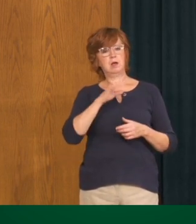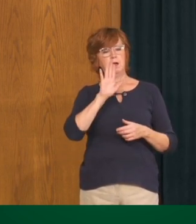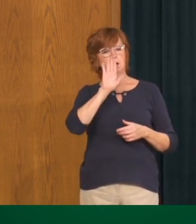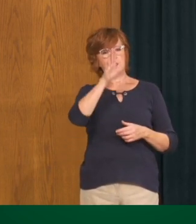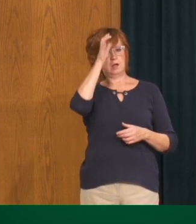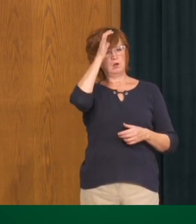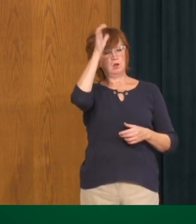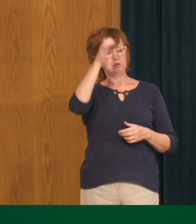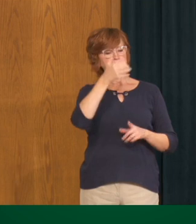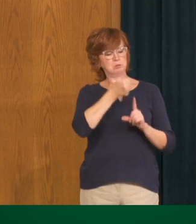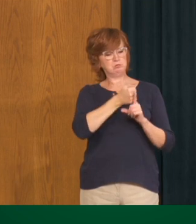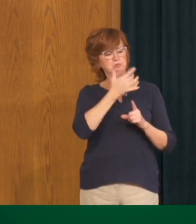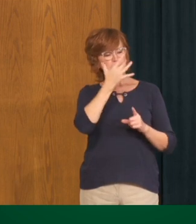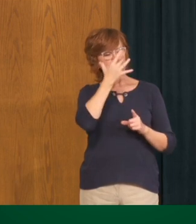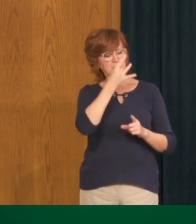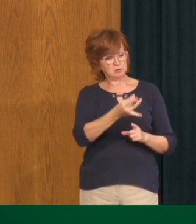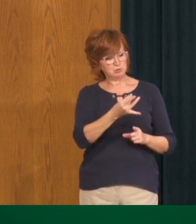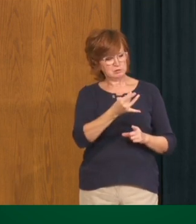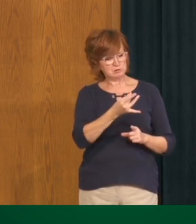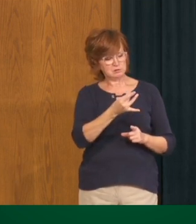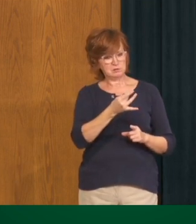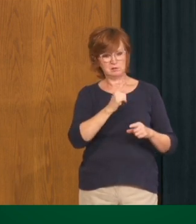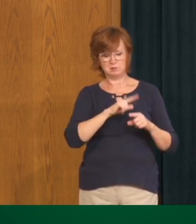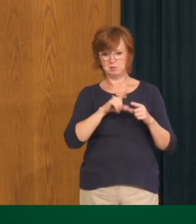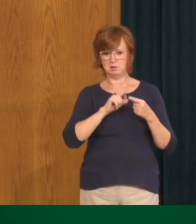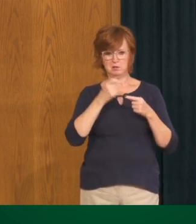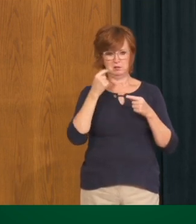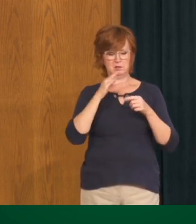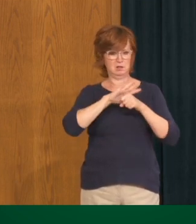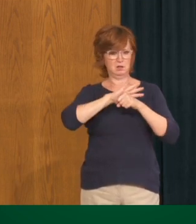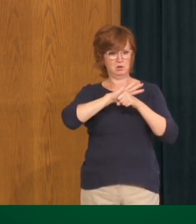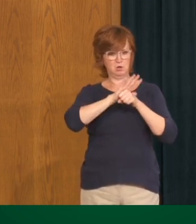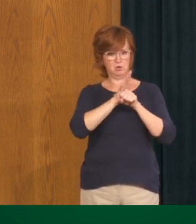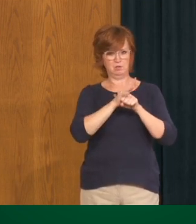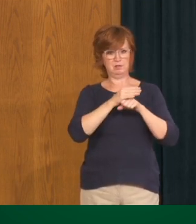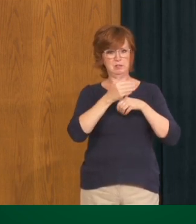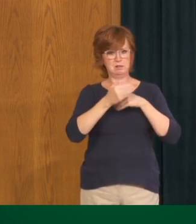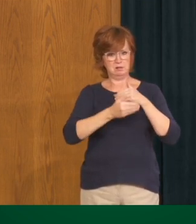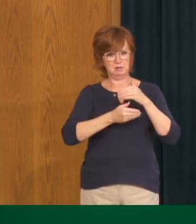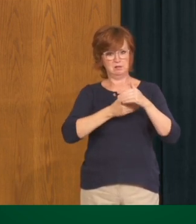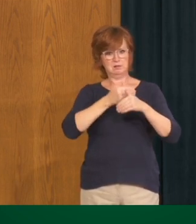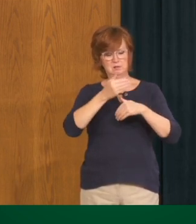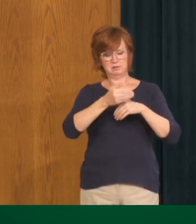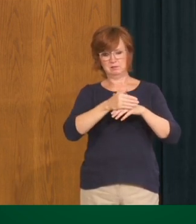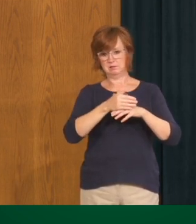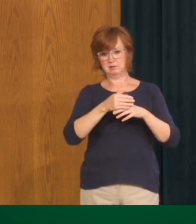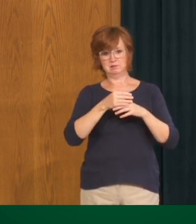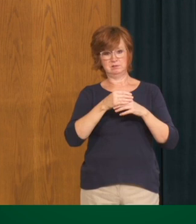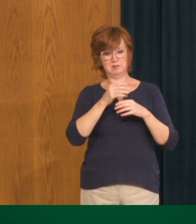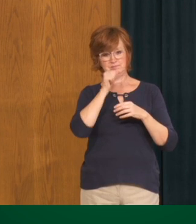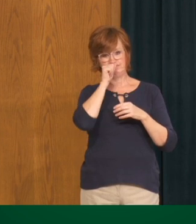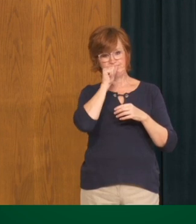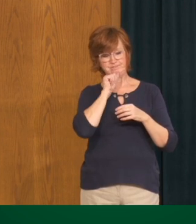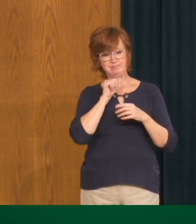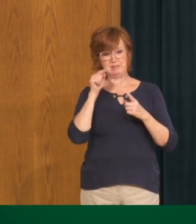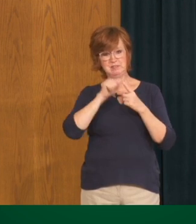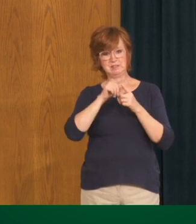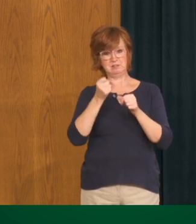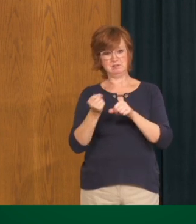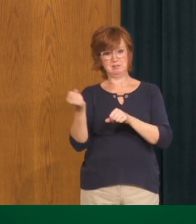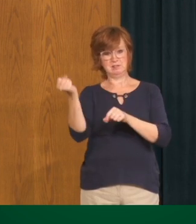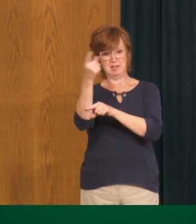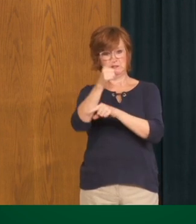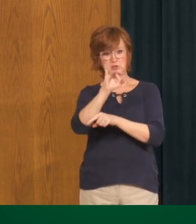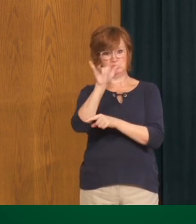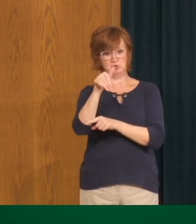We have to understand that COVID is a marathon, not a sprint. We are in the pandemic at least till June next year, if not longer, depending on if